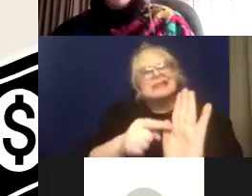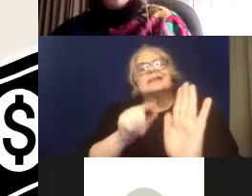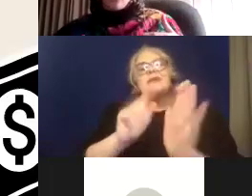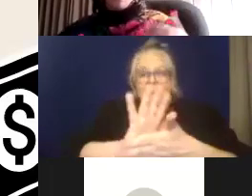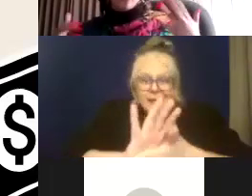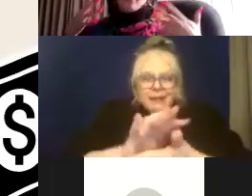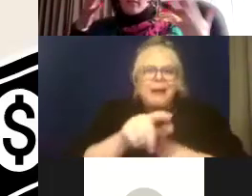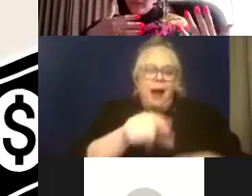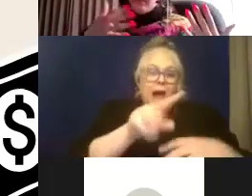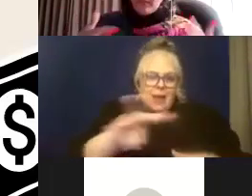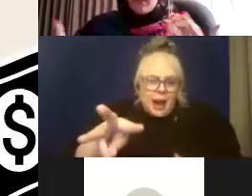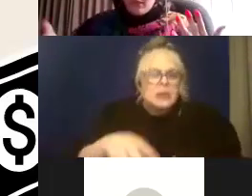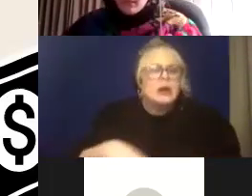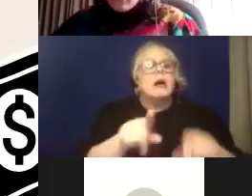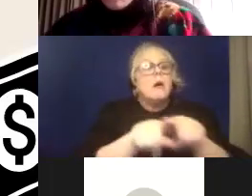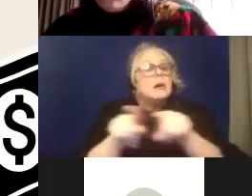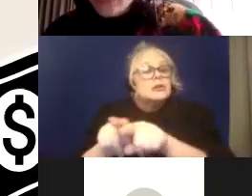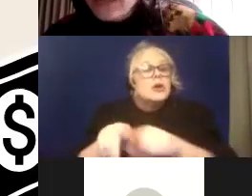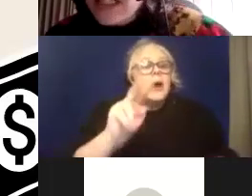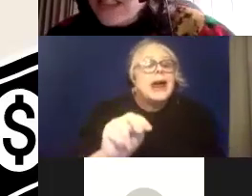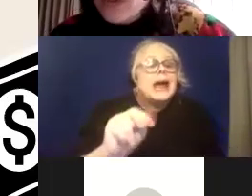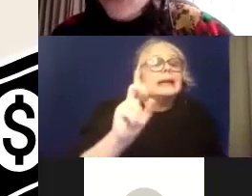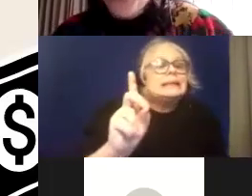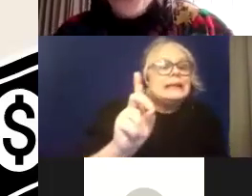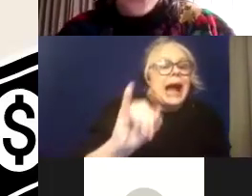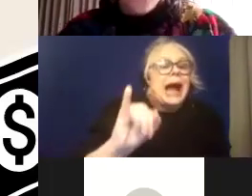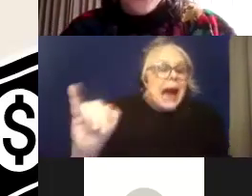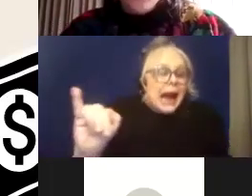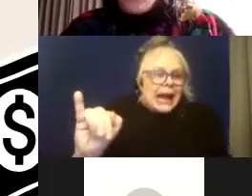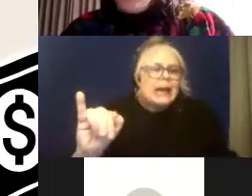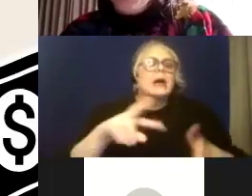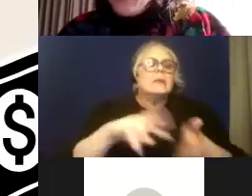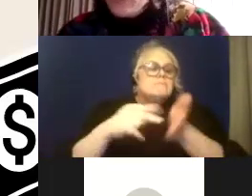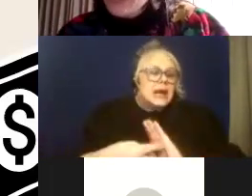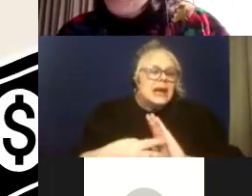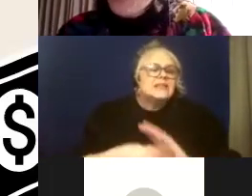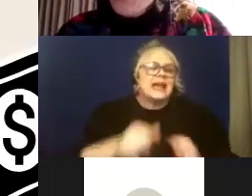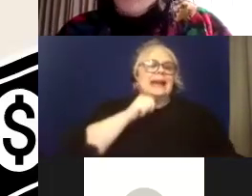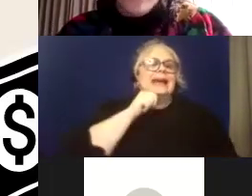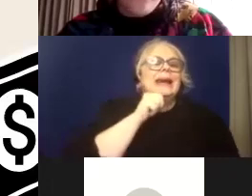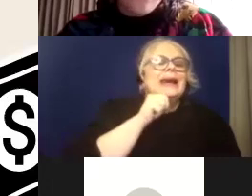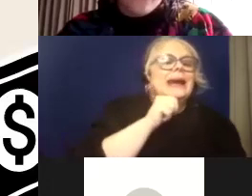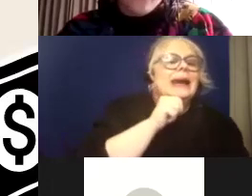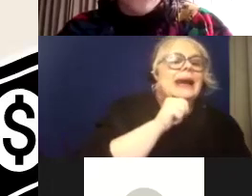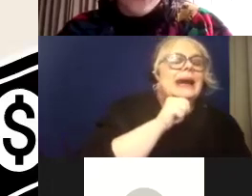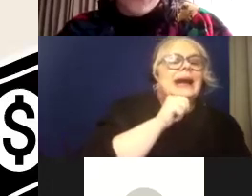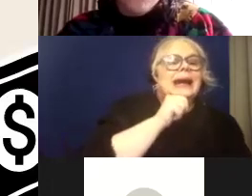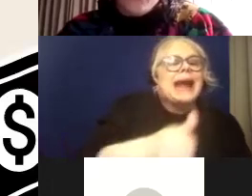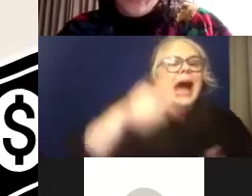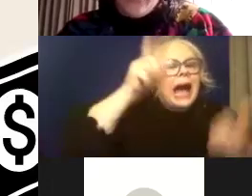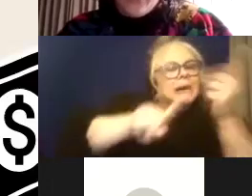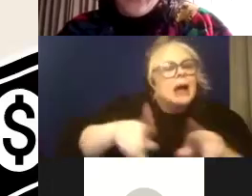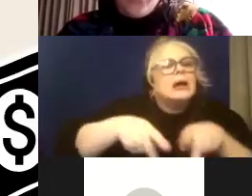NDII, or the non-consensual distribution of intimate images, or any other